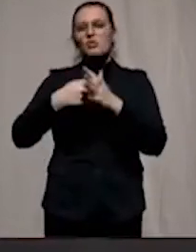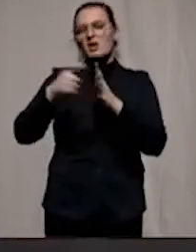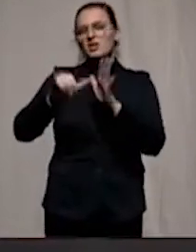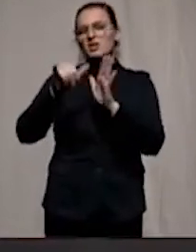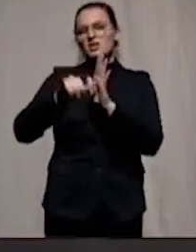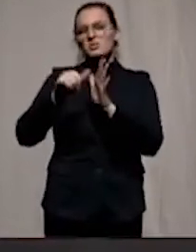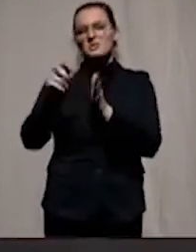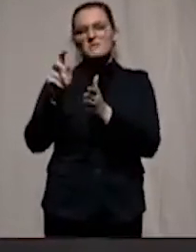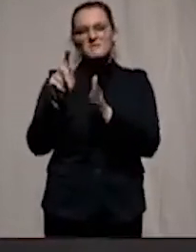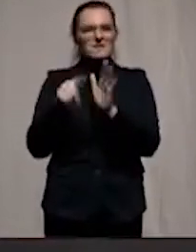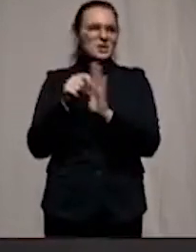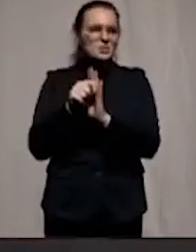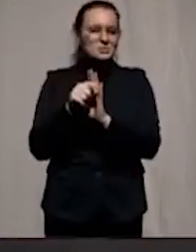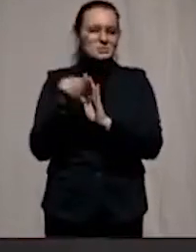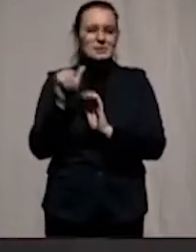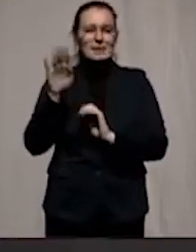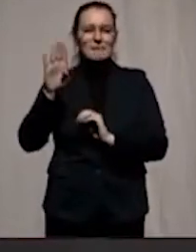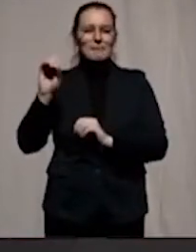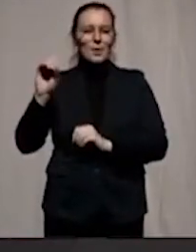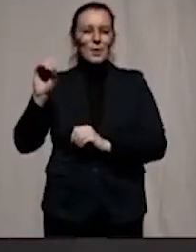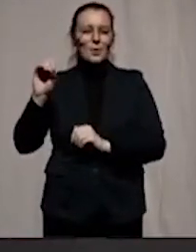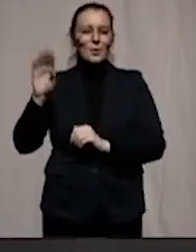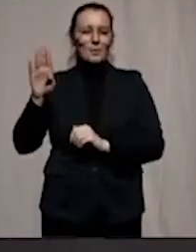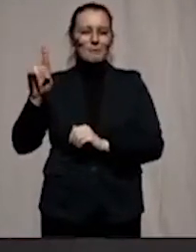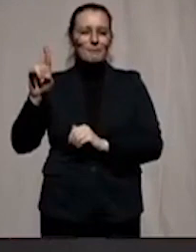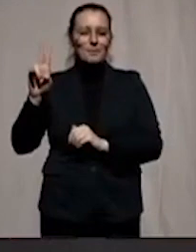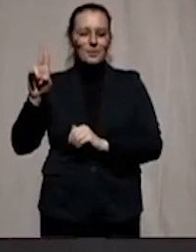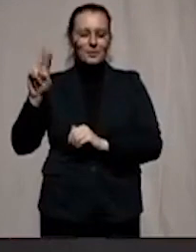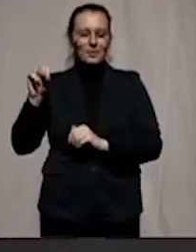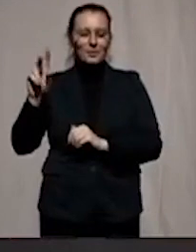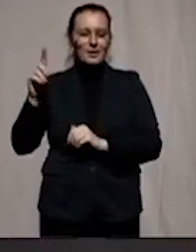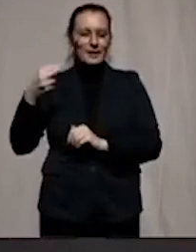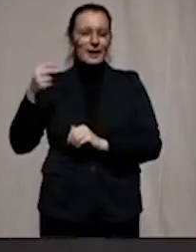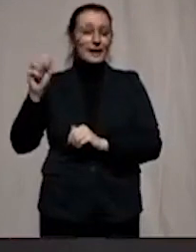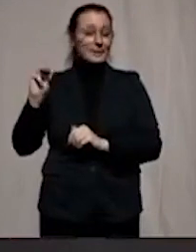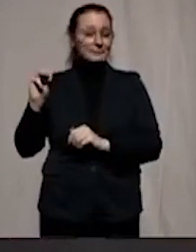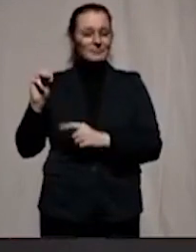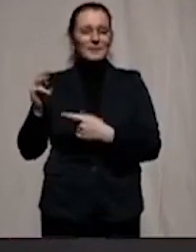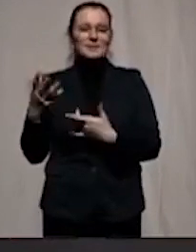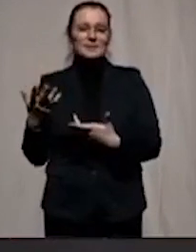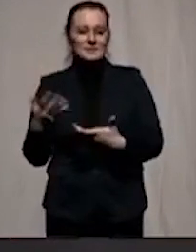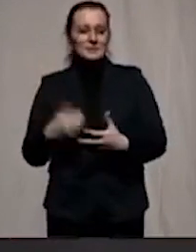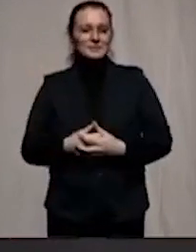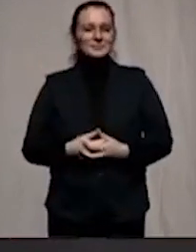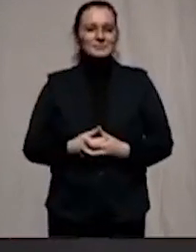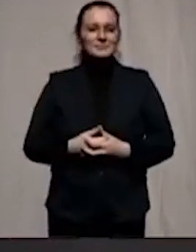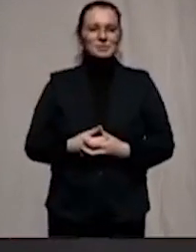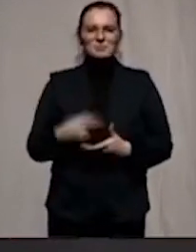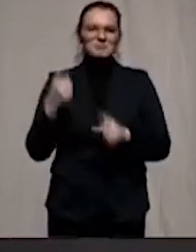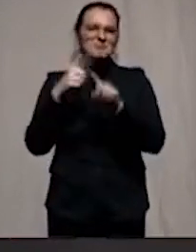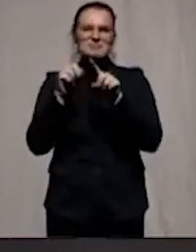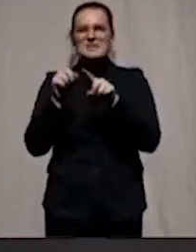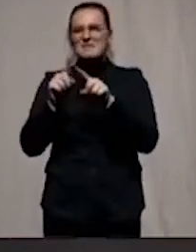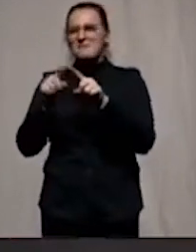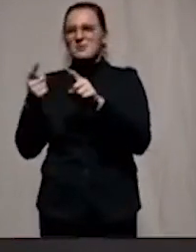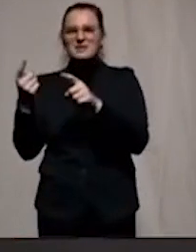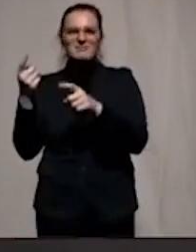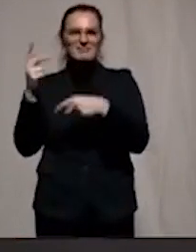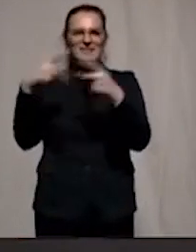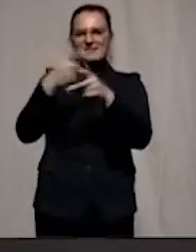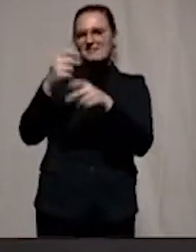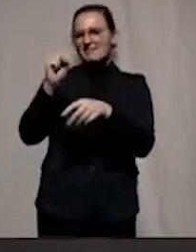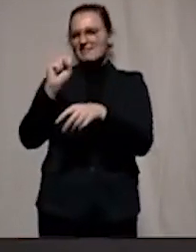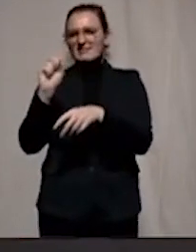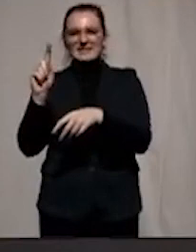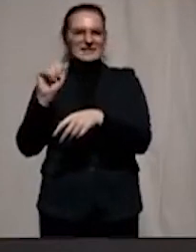style, but never shirt, never style, happy, lovey, pop, punk, I don't know, folk acoustic stuff. And ever since then,